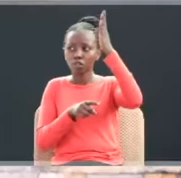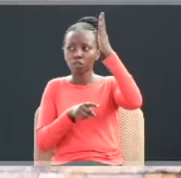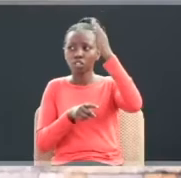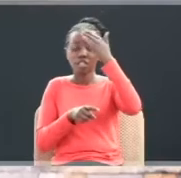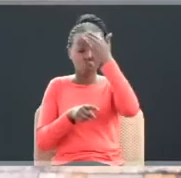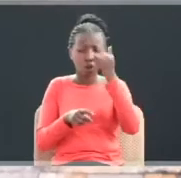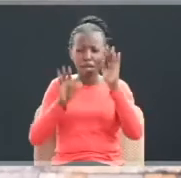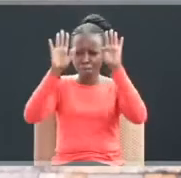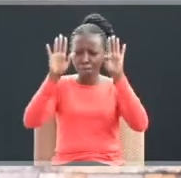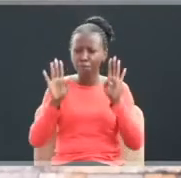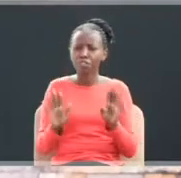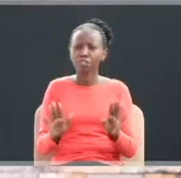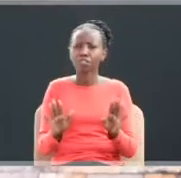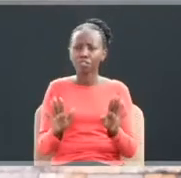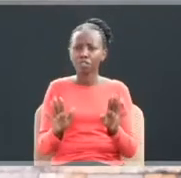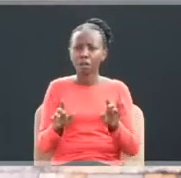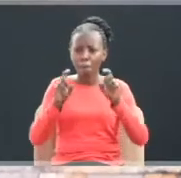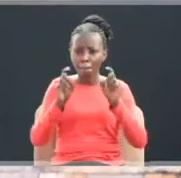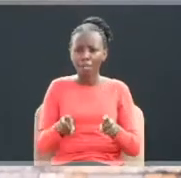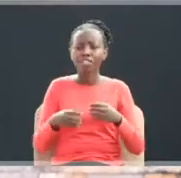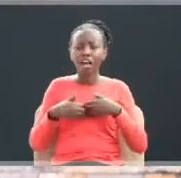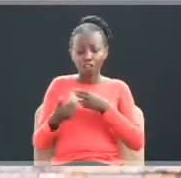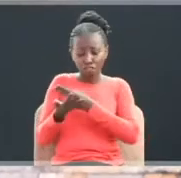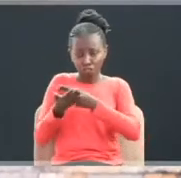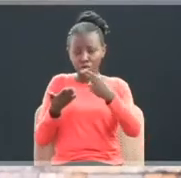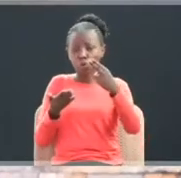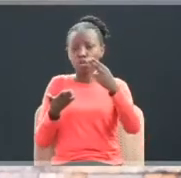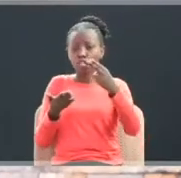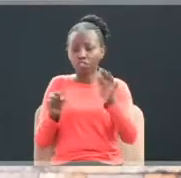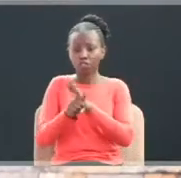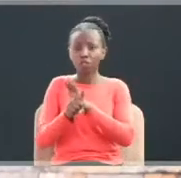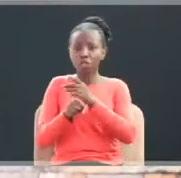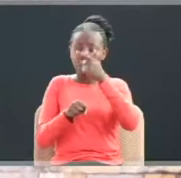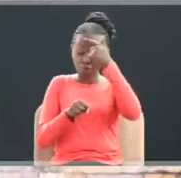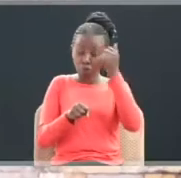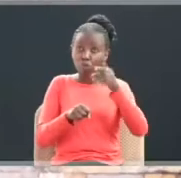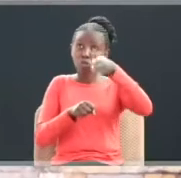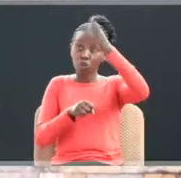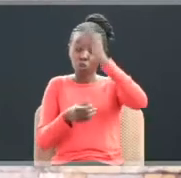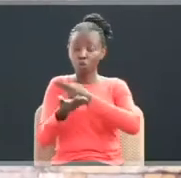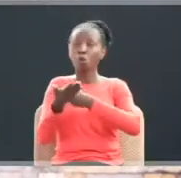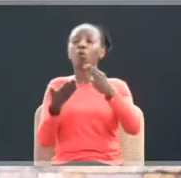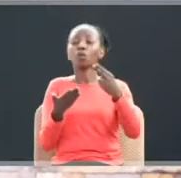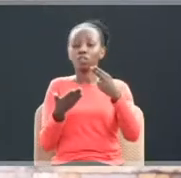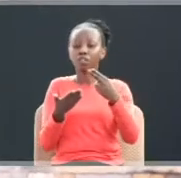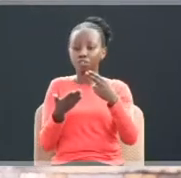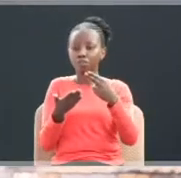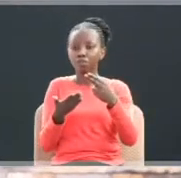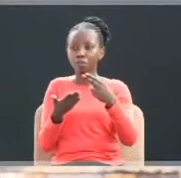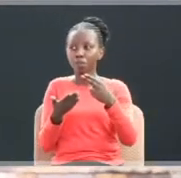it is so important. We need to have it. You shall be holy, for I, the Lord,